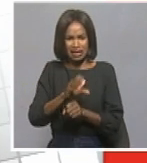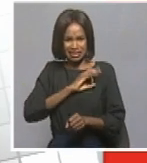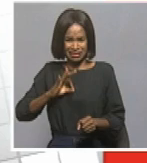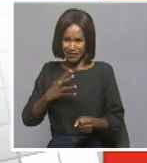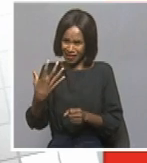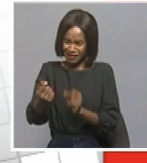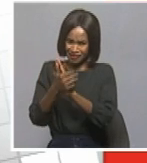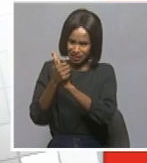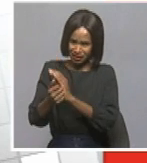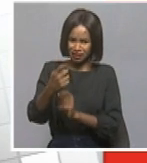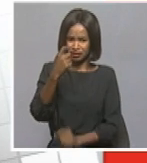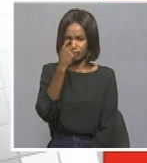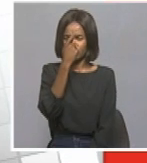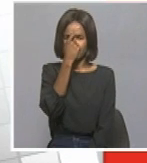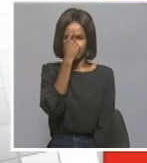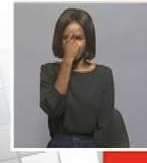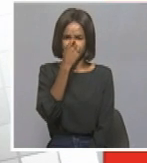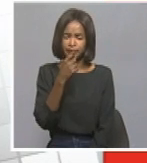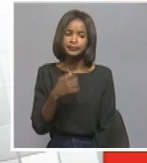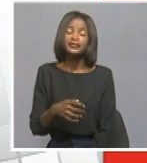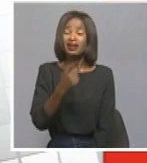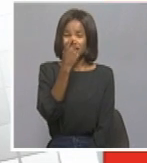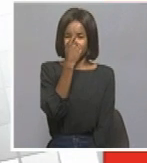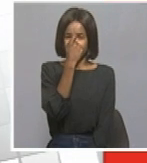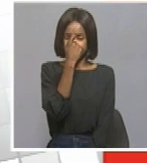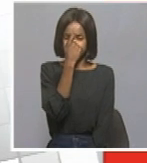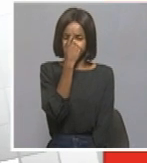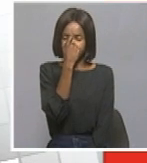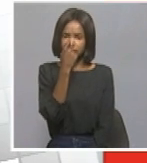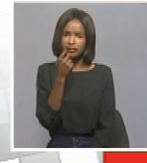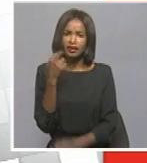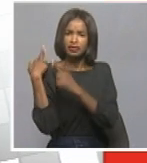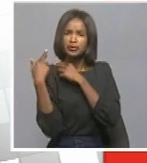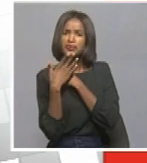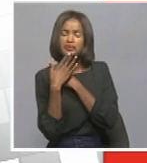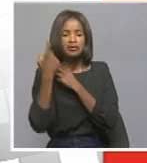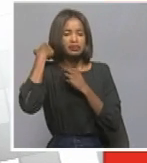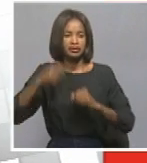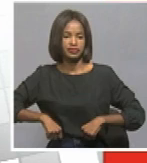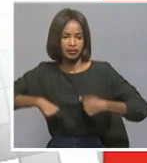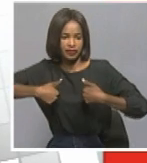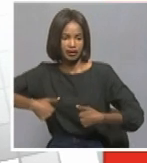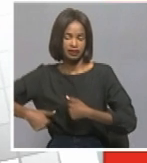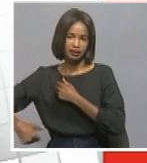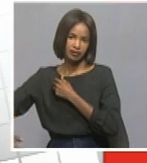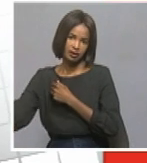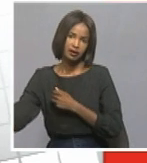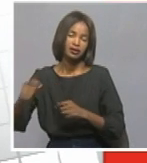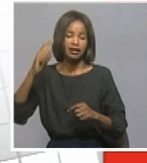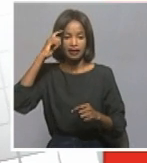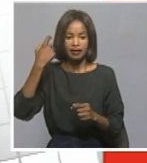course. Screening is being handled by the Ministry of Health and Social Services, and I think they would be in a better position to